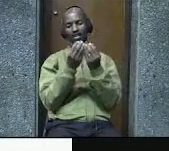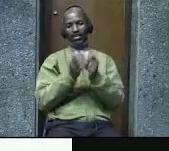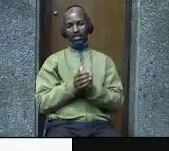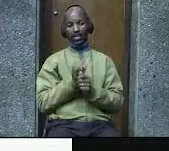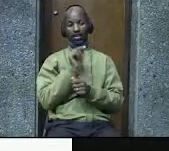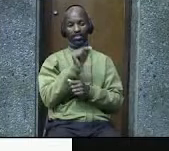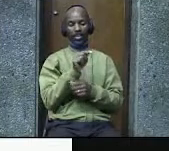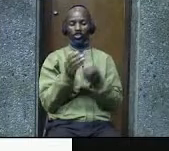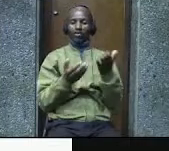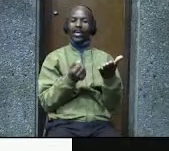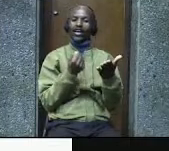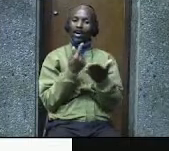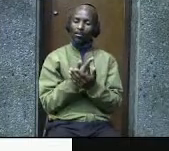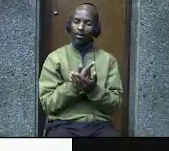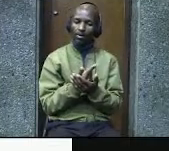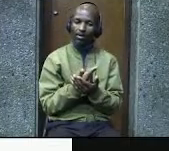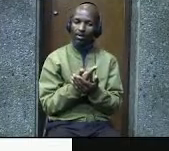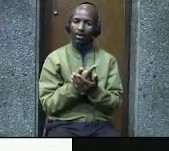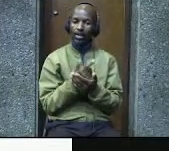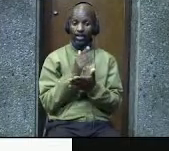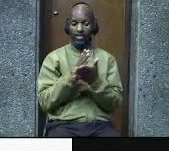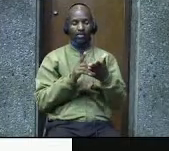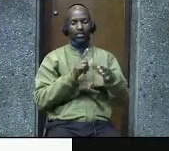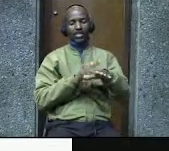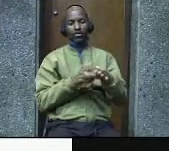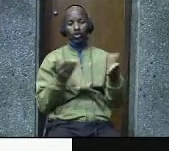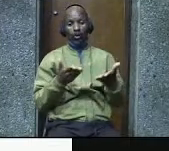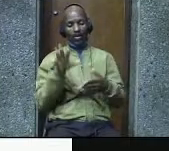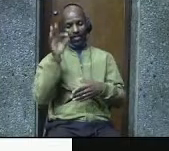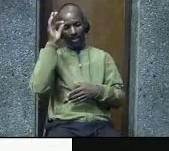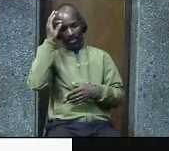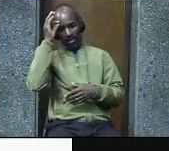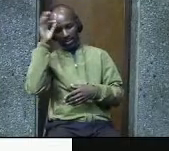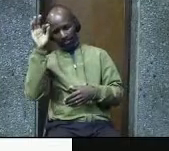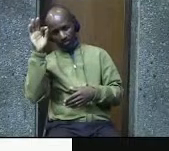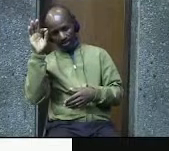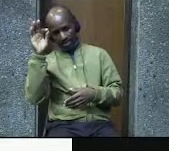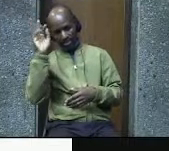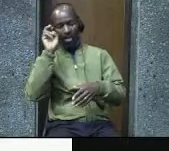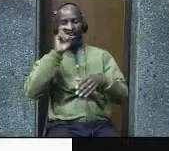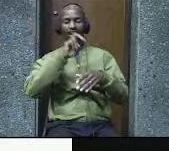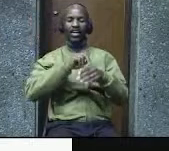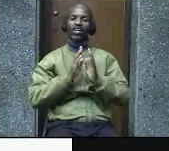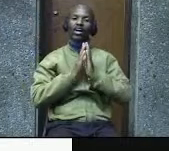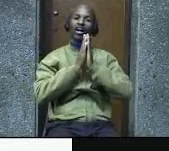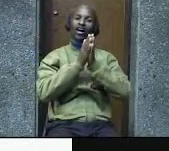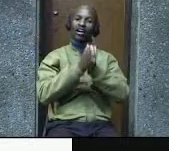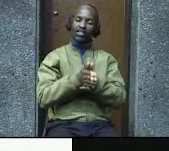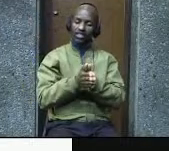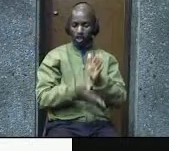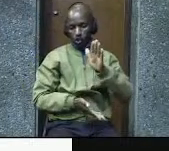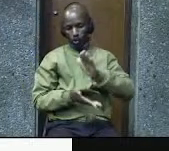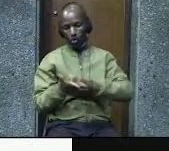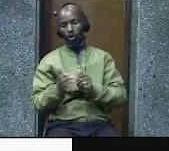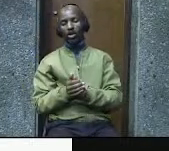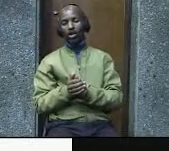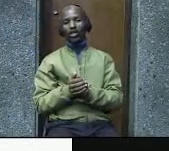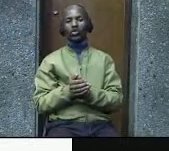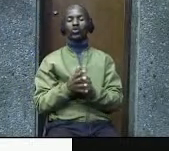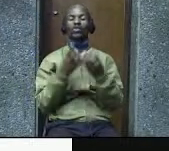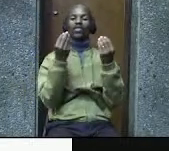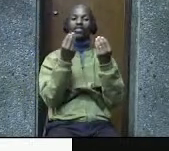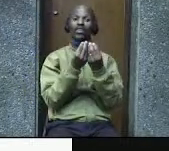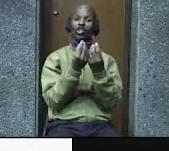that may take place sometimes where government requires to attend to a matter